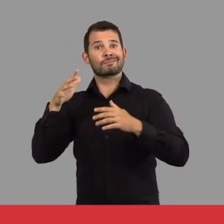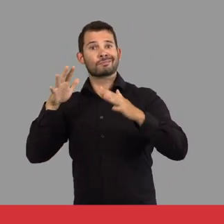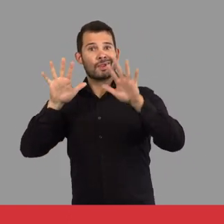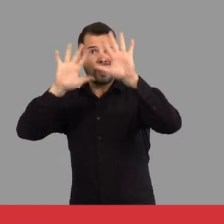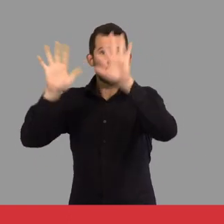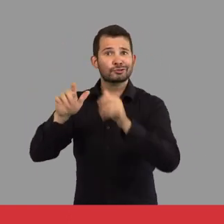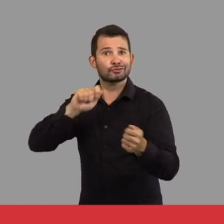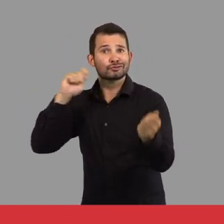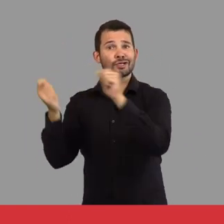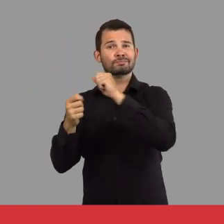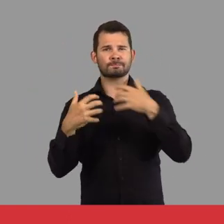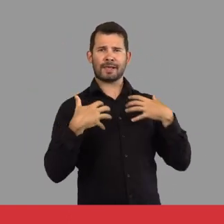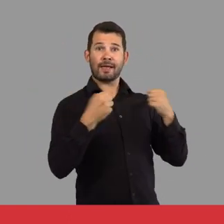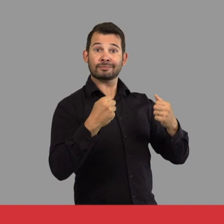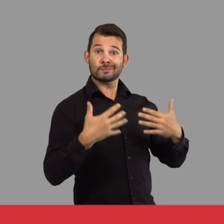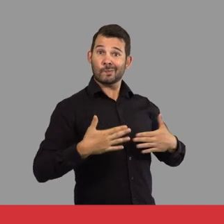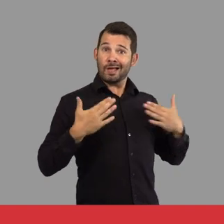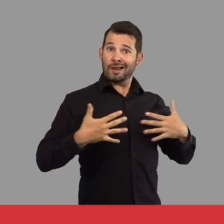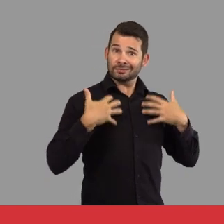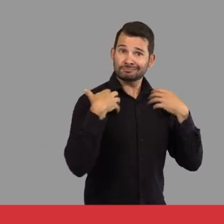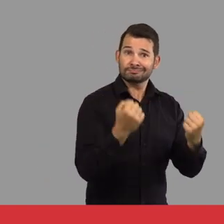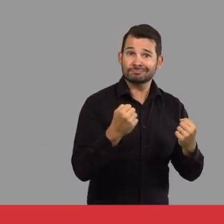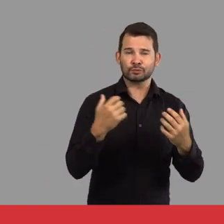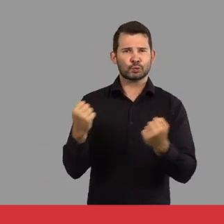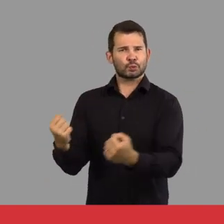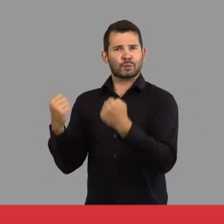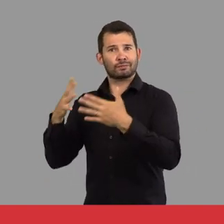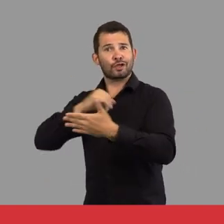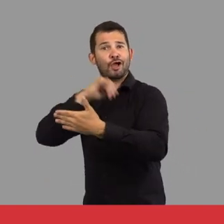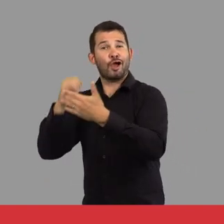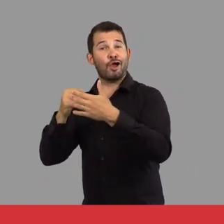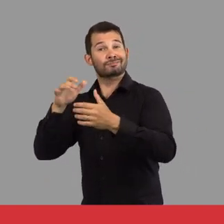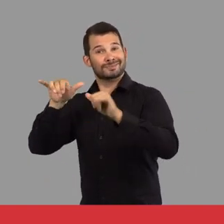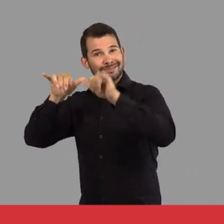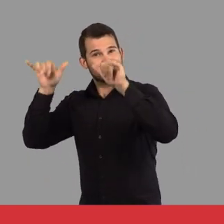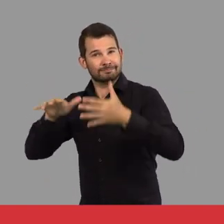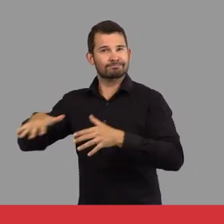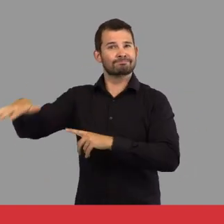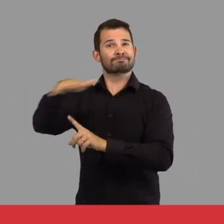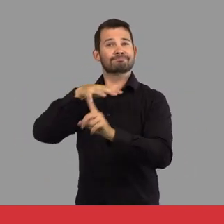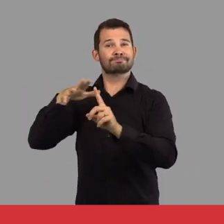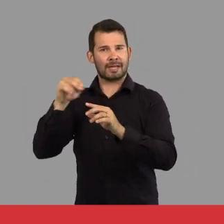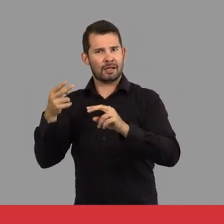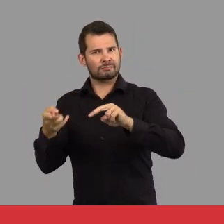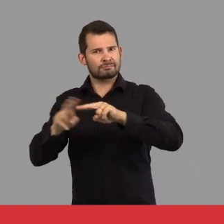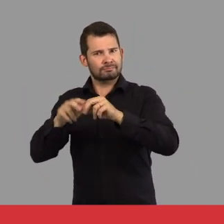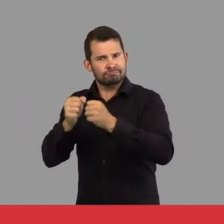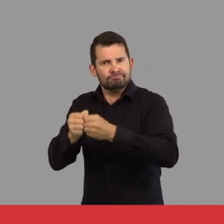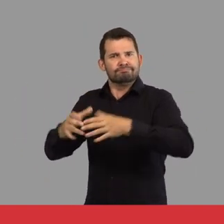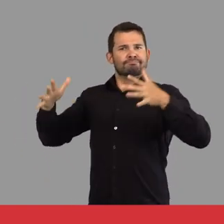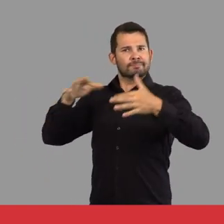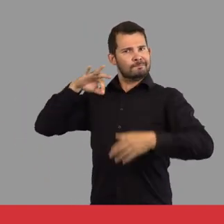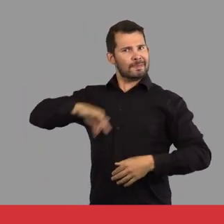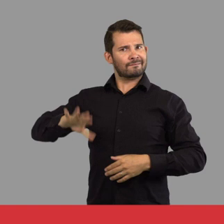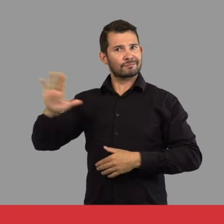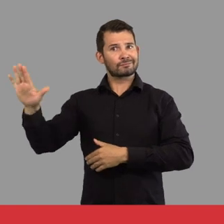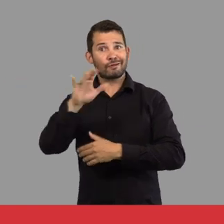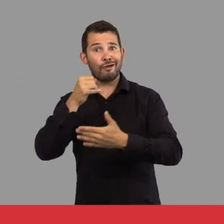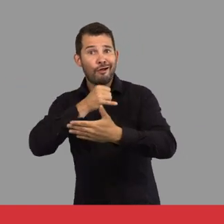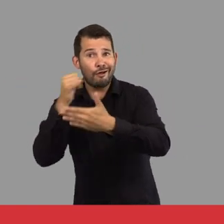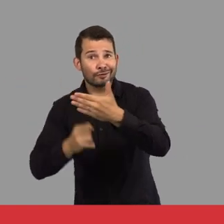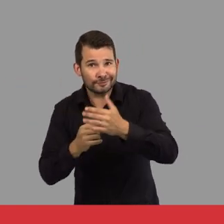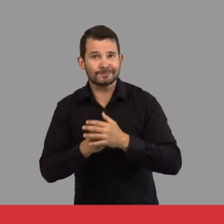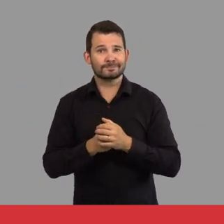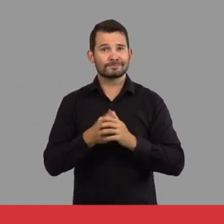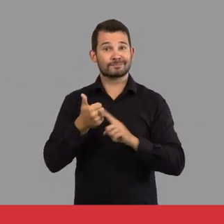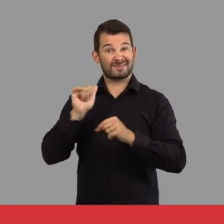decolonization, climate change, health and wellness, strengthening the arts ecosystem, and amplifying the benefit of the arts.